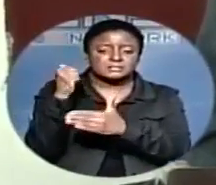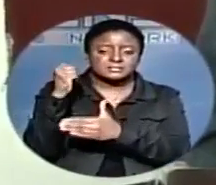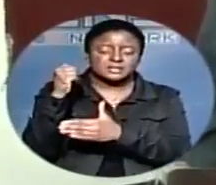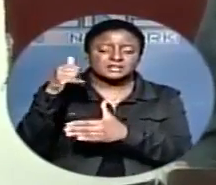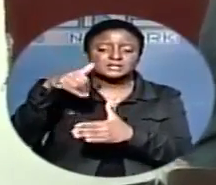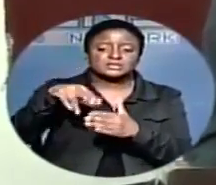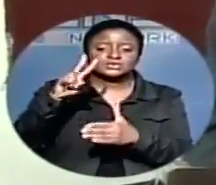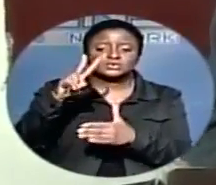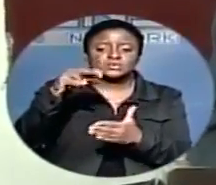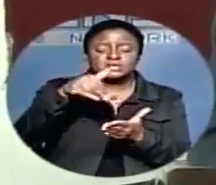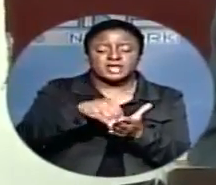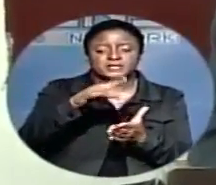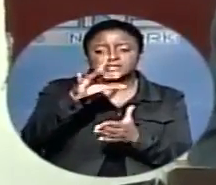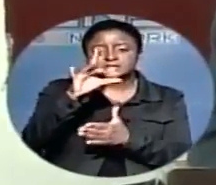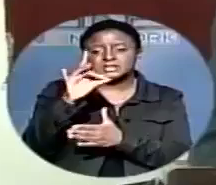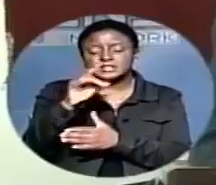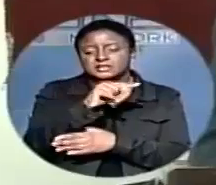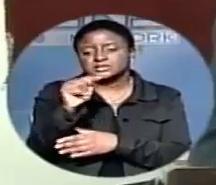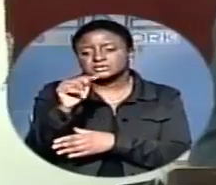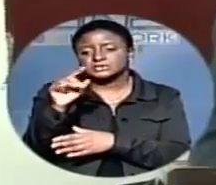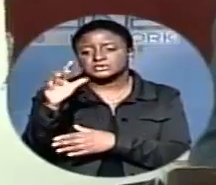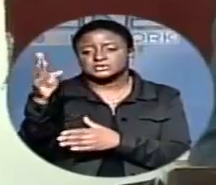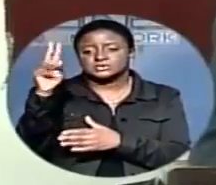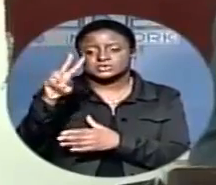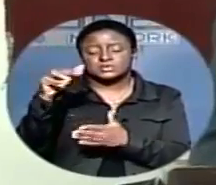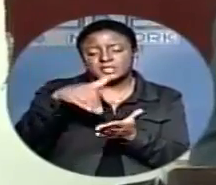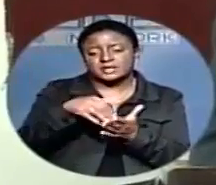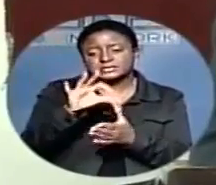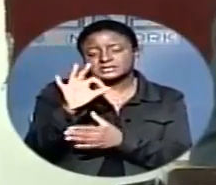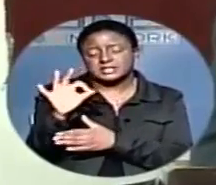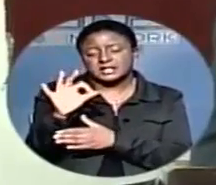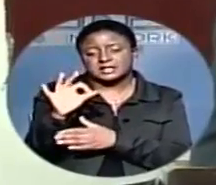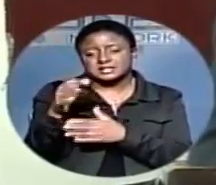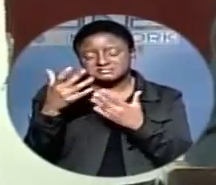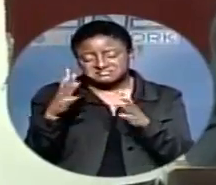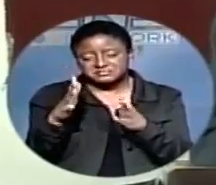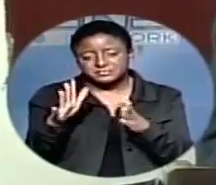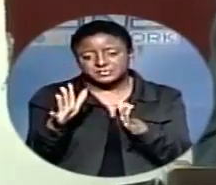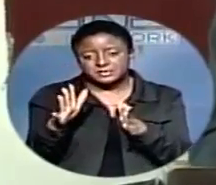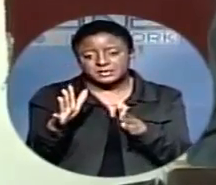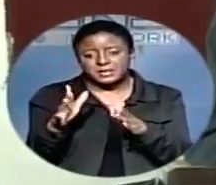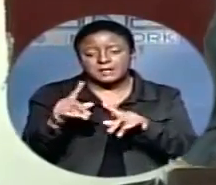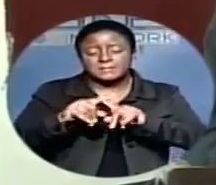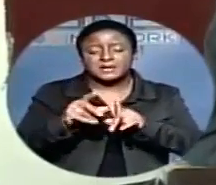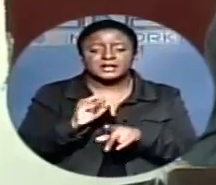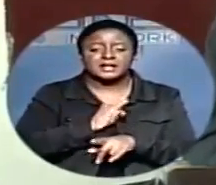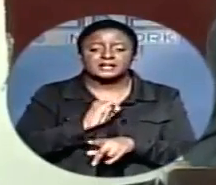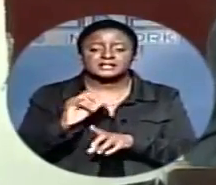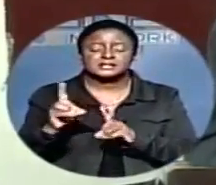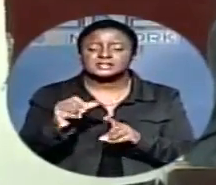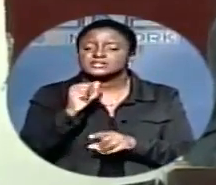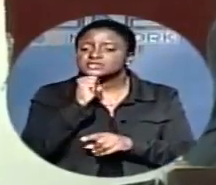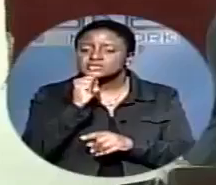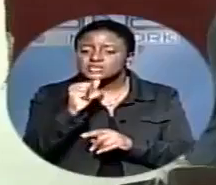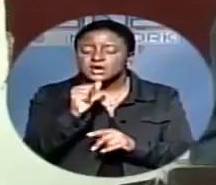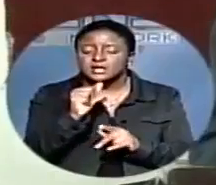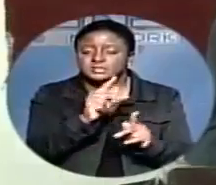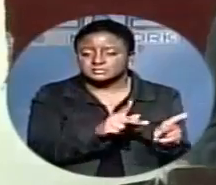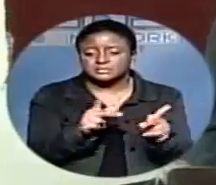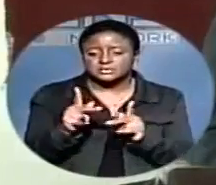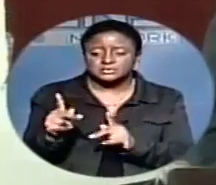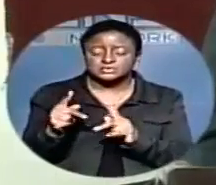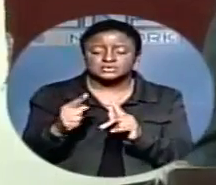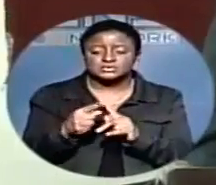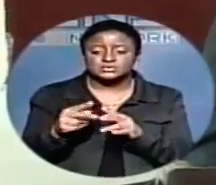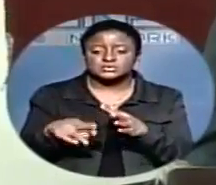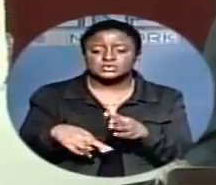2008-2009 had been completed by the Department of Public Service, but that I did not propose to release